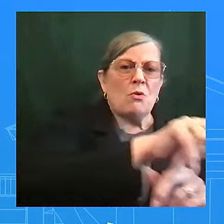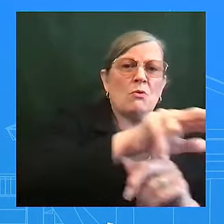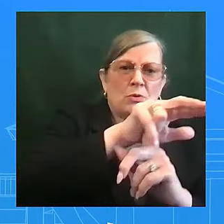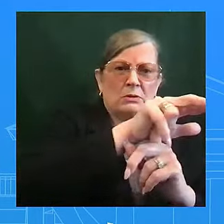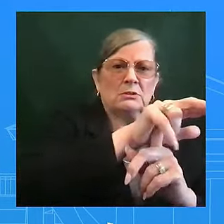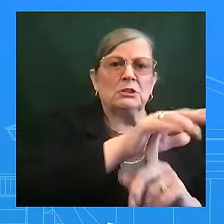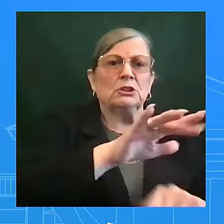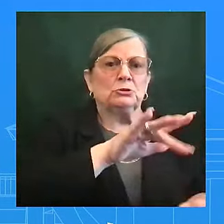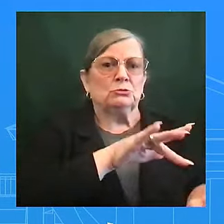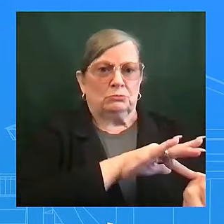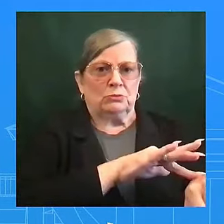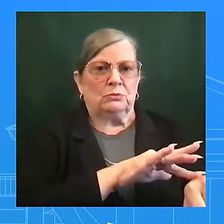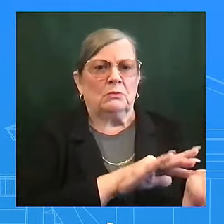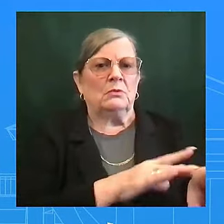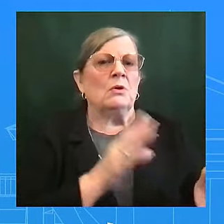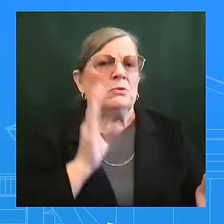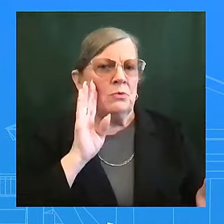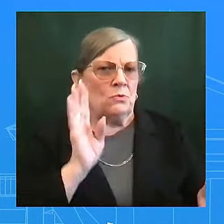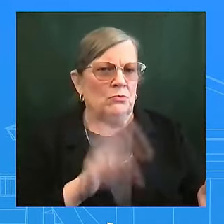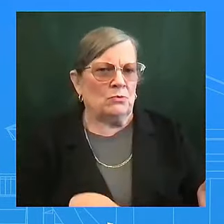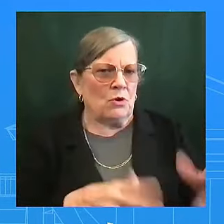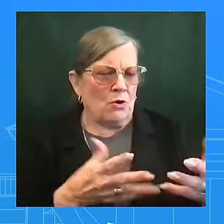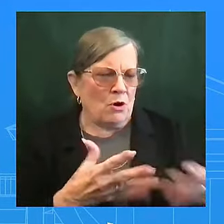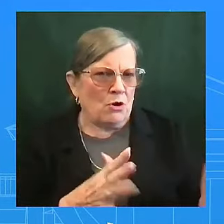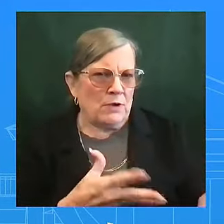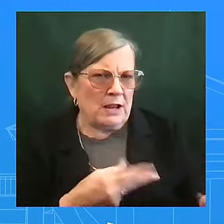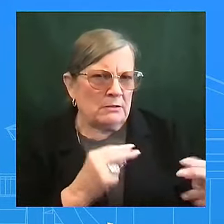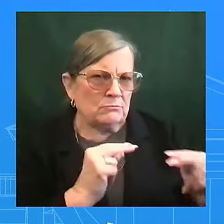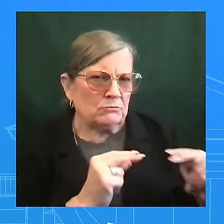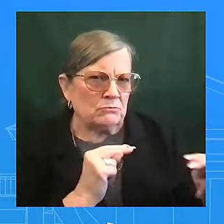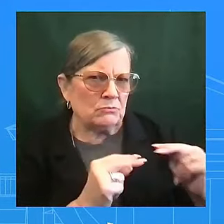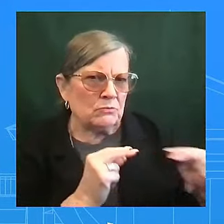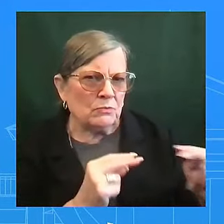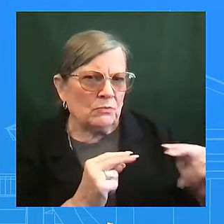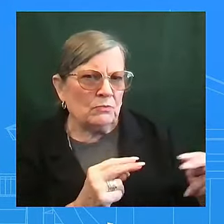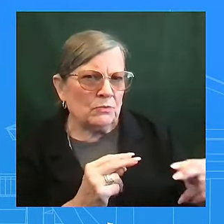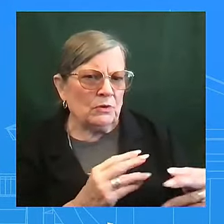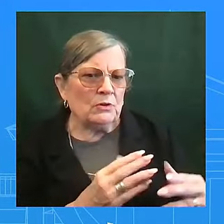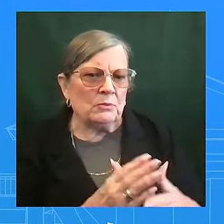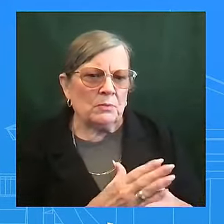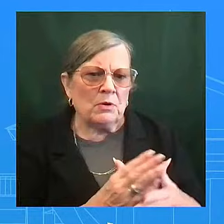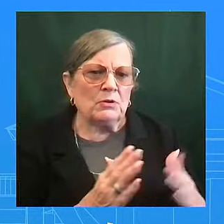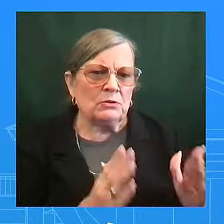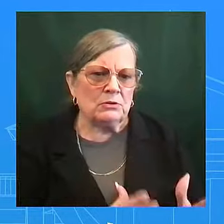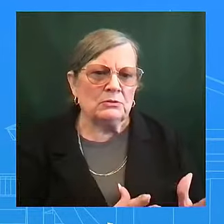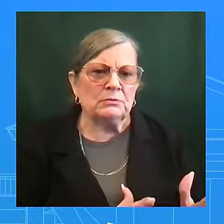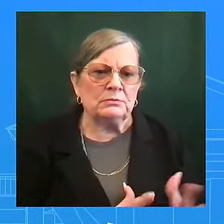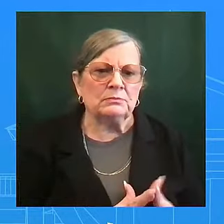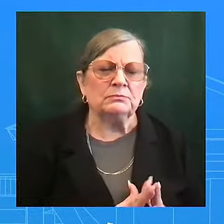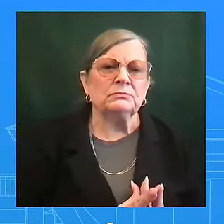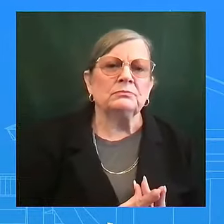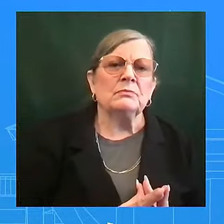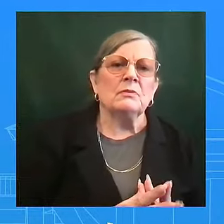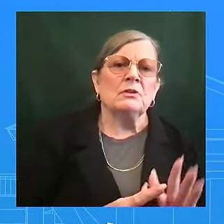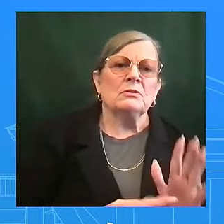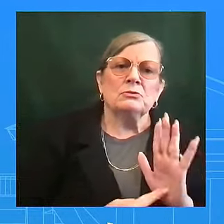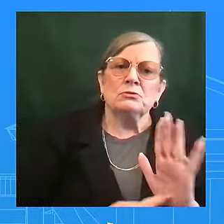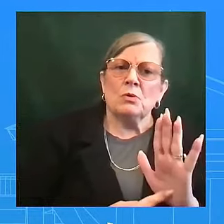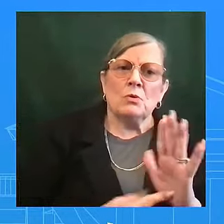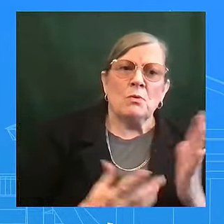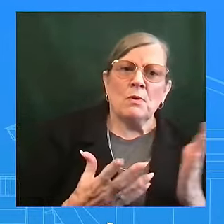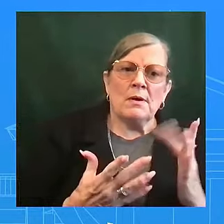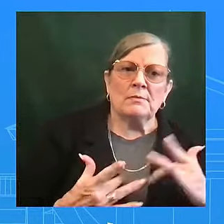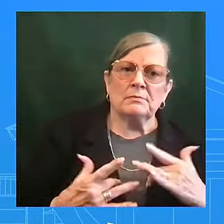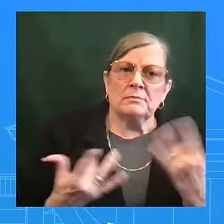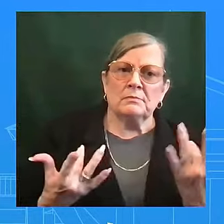that. But it just underscores the danger that Mr. Putin's war in Ukraine has now caused